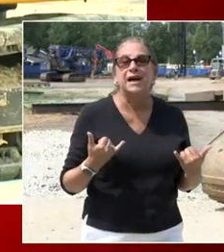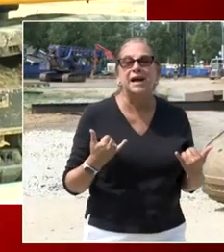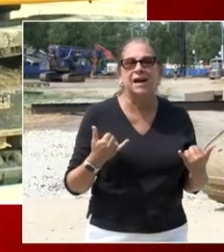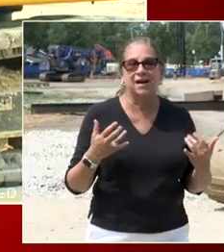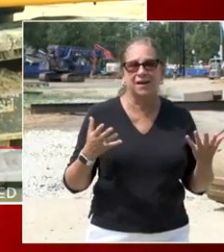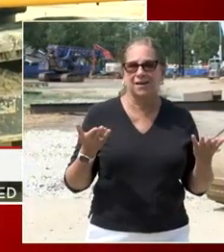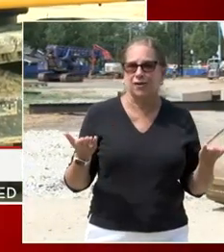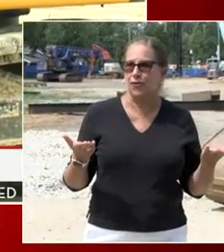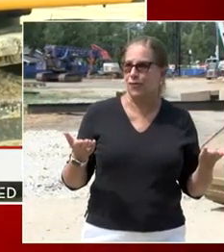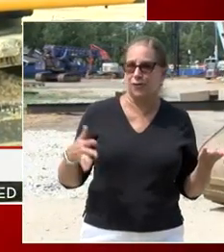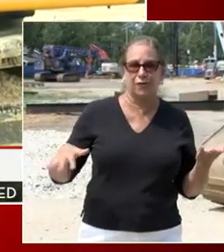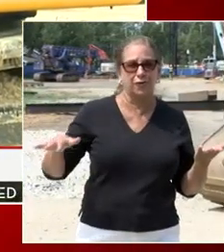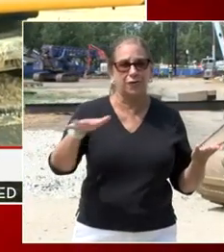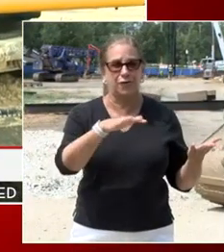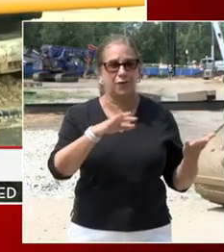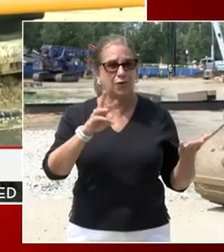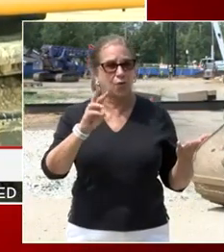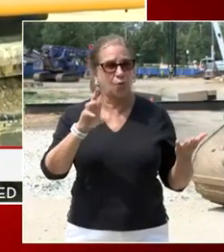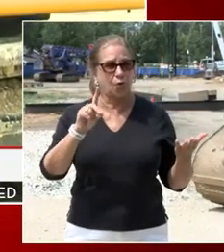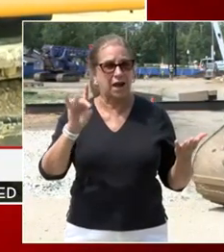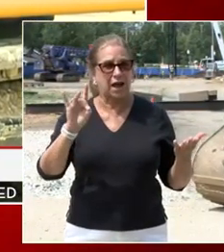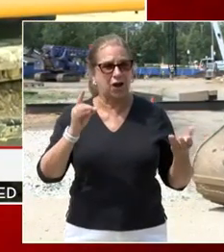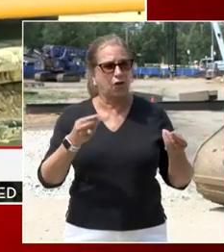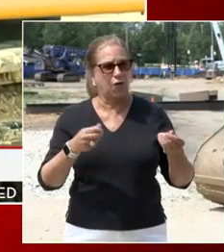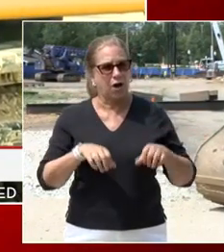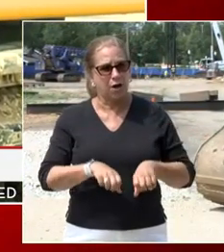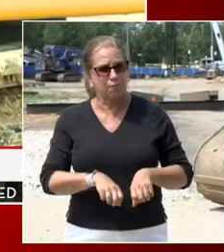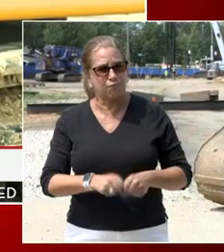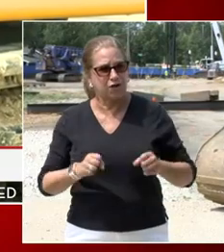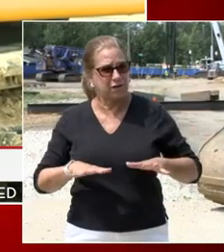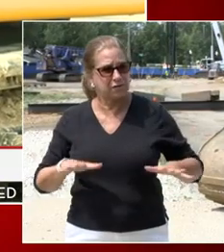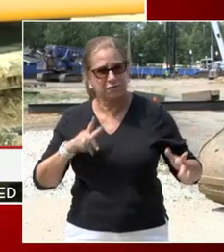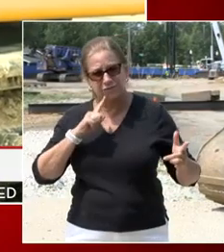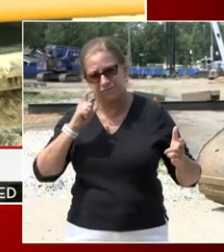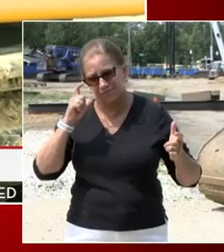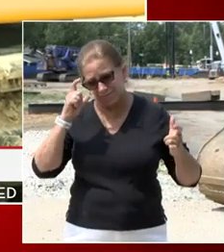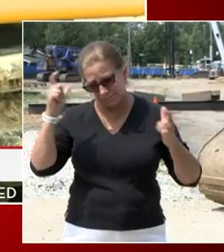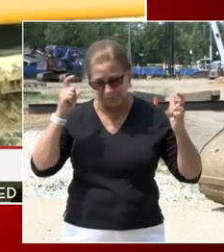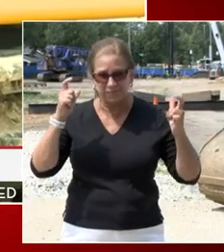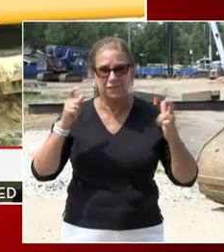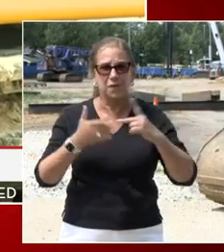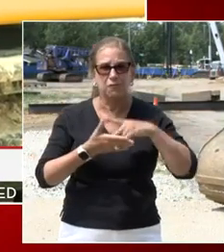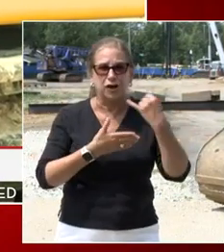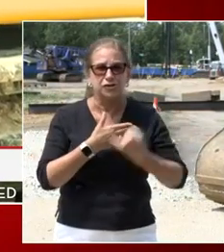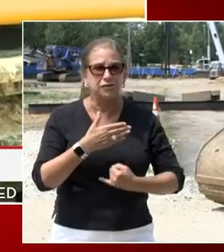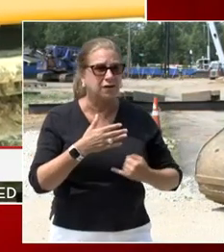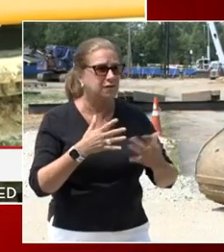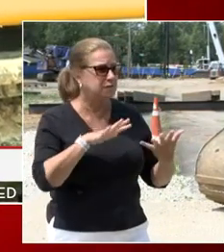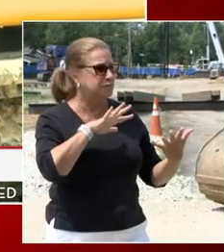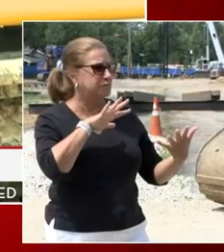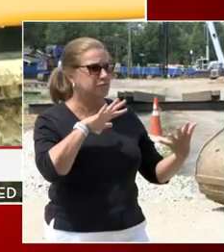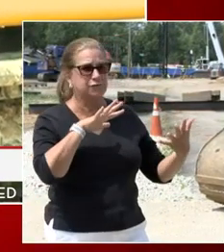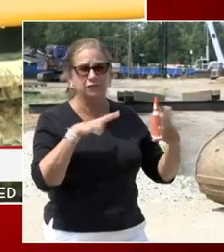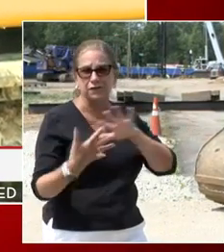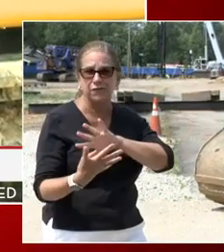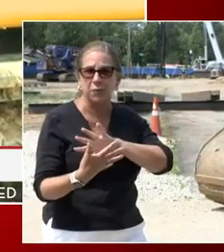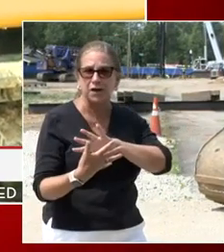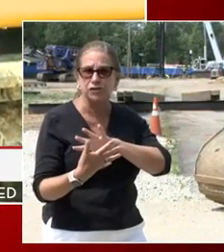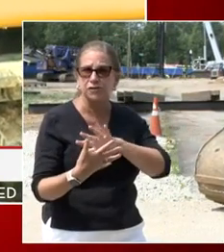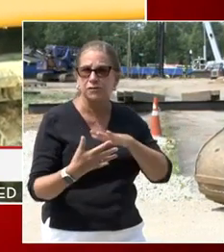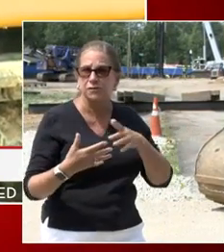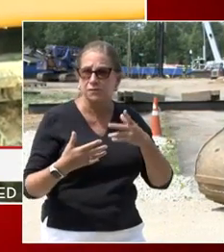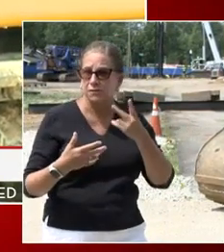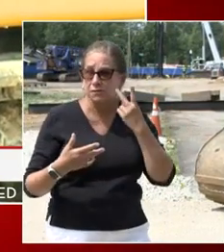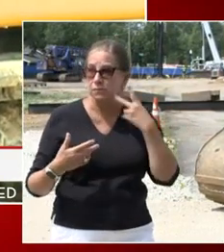ground on a major project that will continue the transformation of this site into a phenomenal place to live, work,